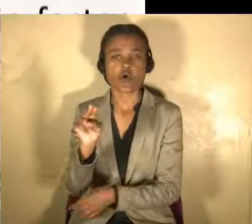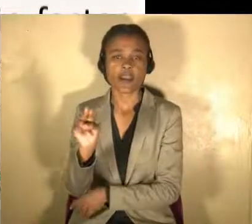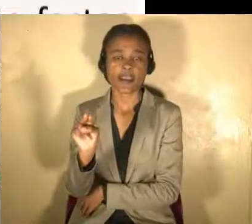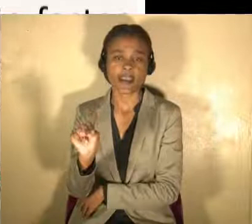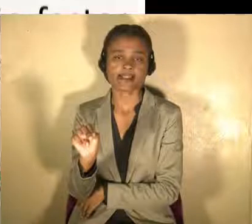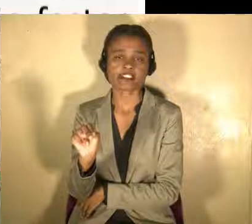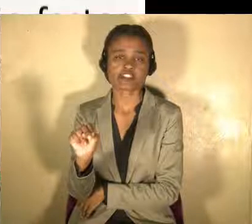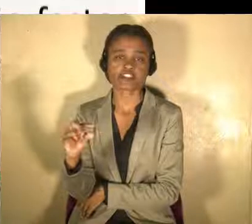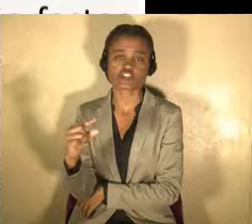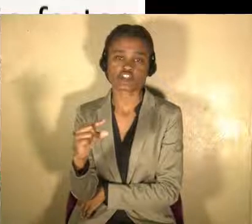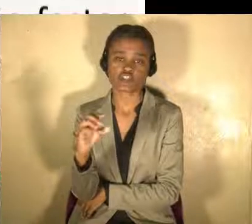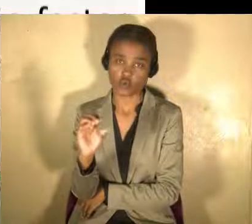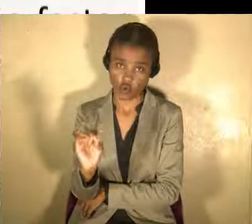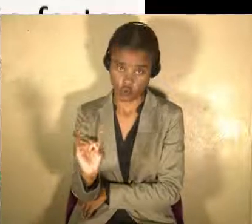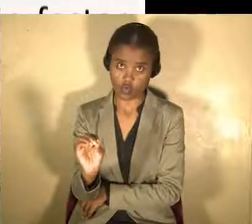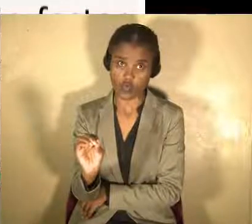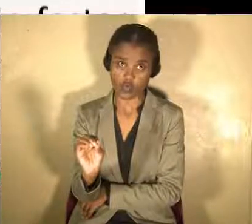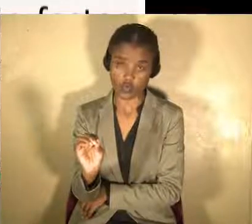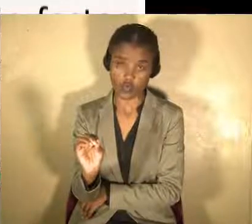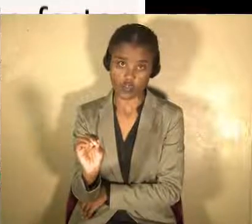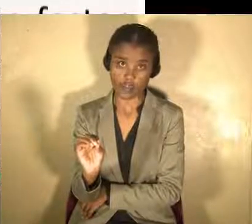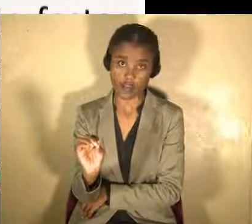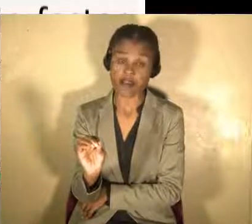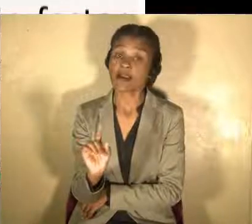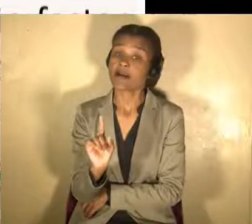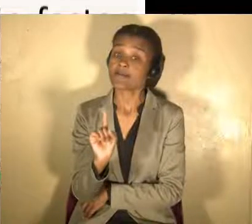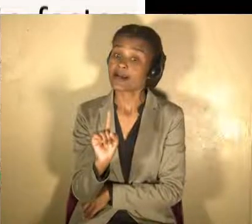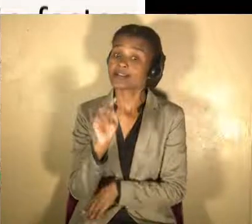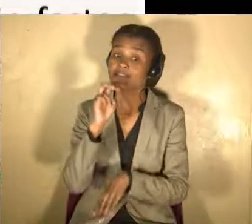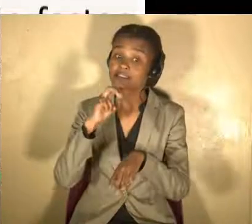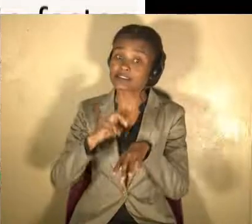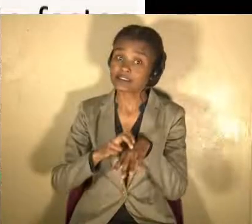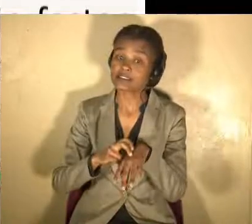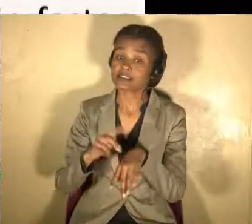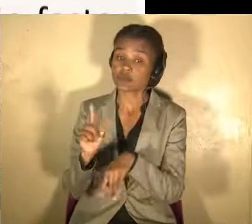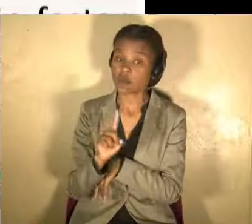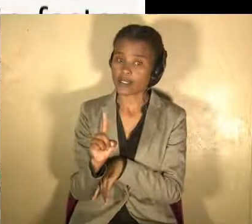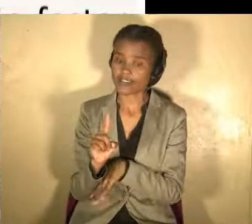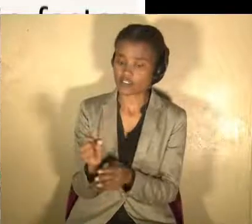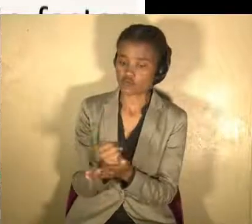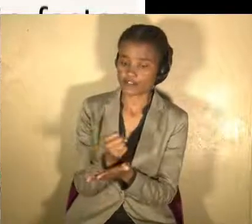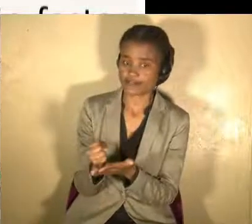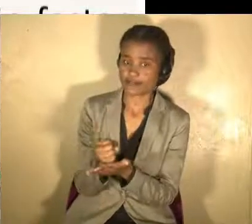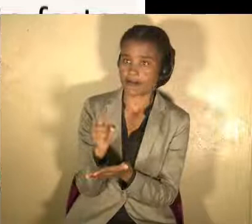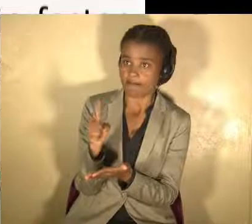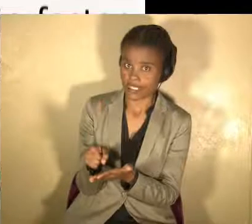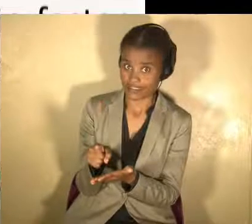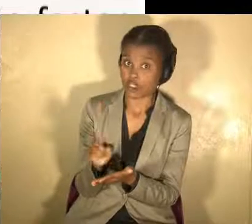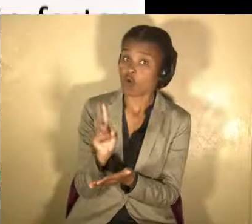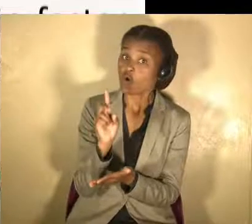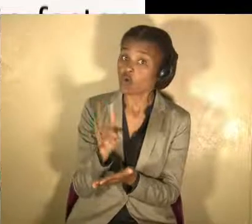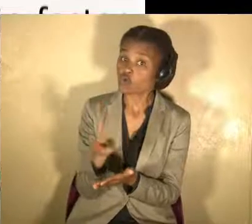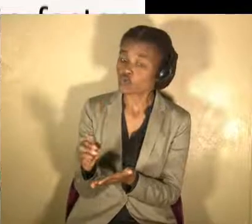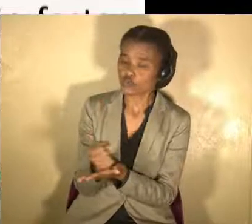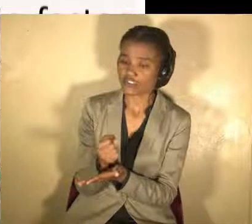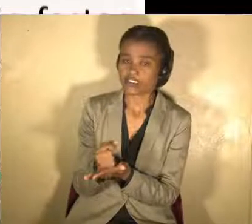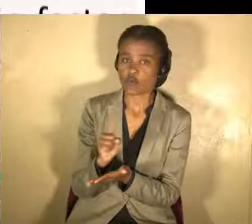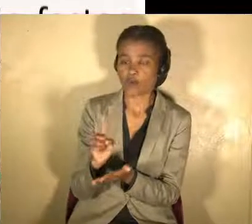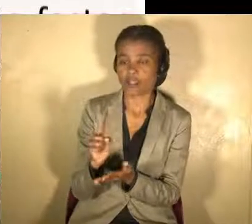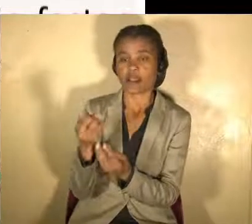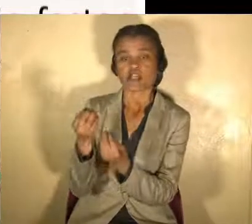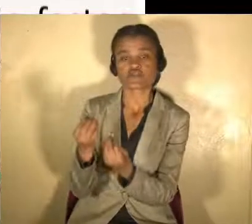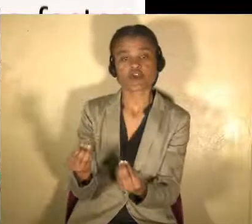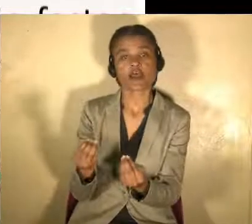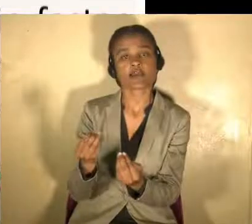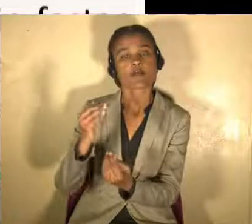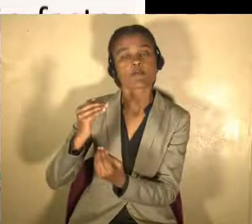non-profit organization, however, they need to be designated as child protection services in terms